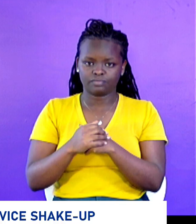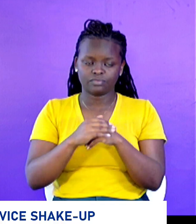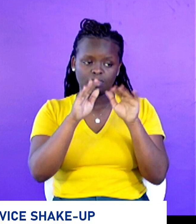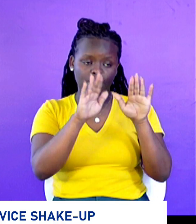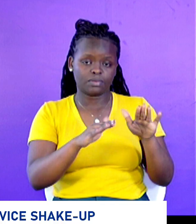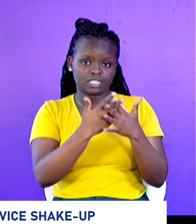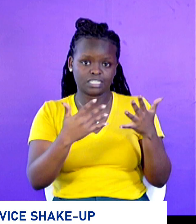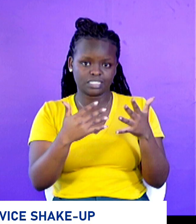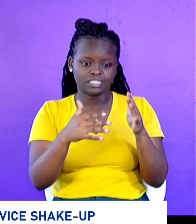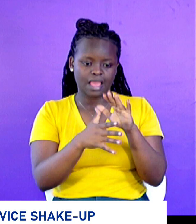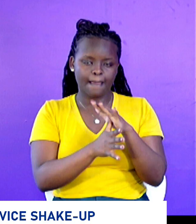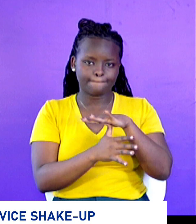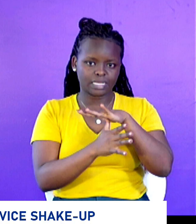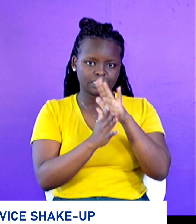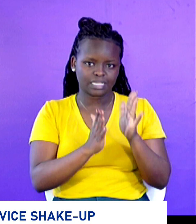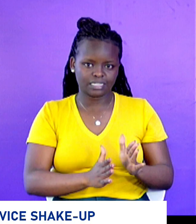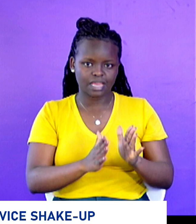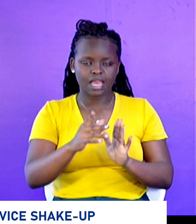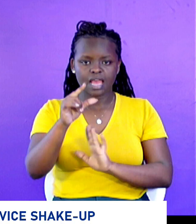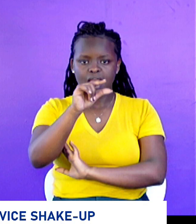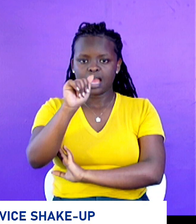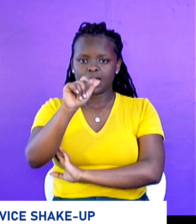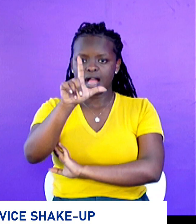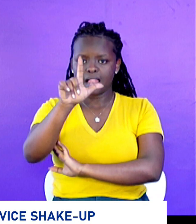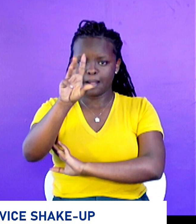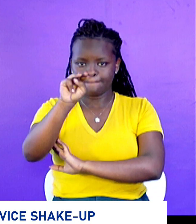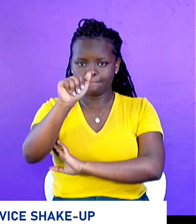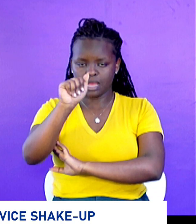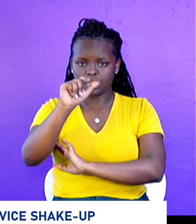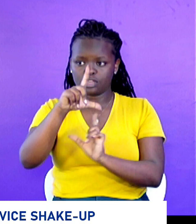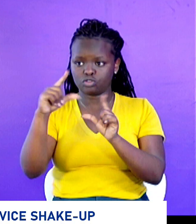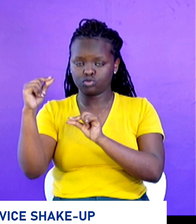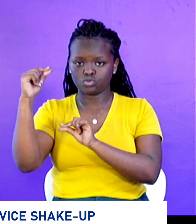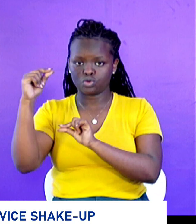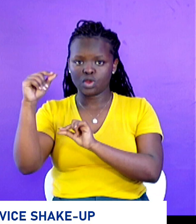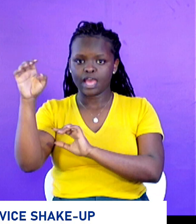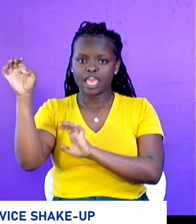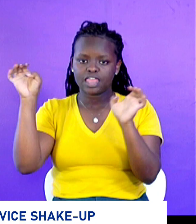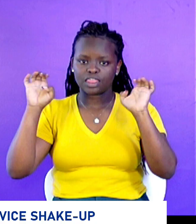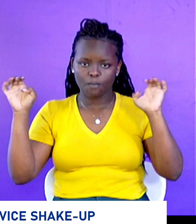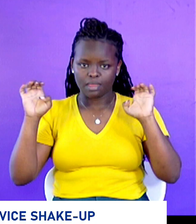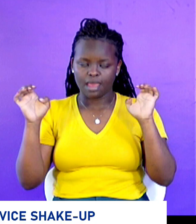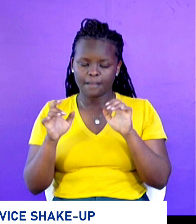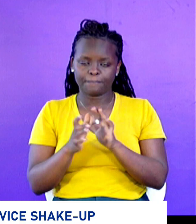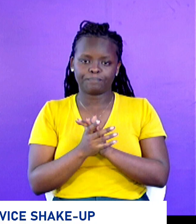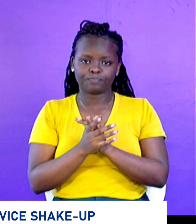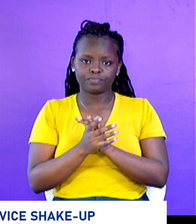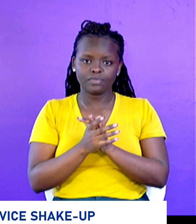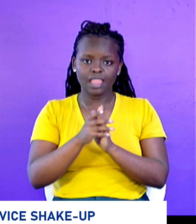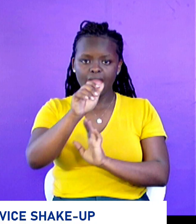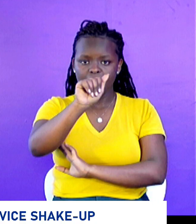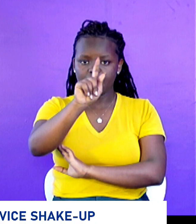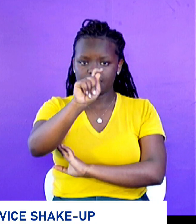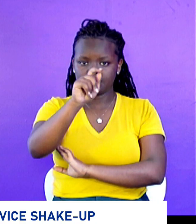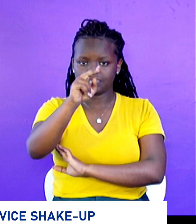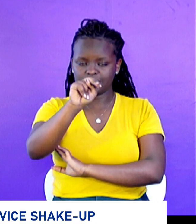include Ambassador Galma Mukhe Boru to Addis Ababa, Ethiopia, Ambassador Anthony